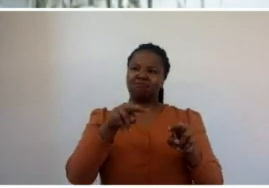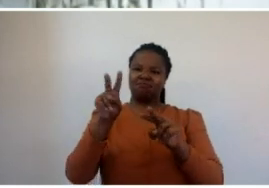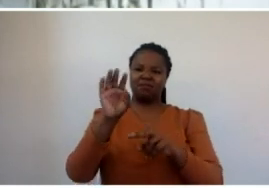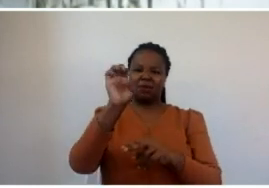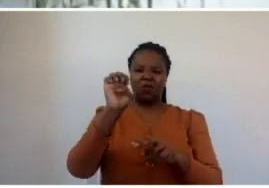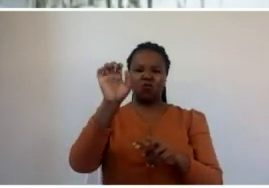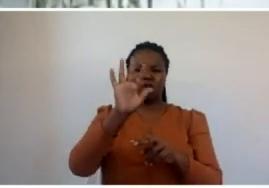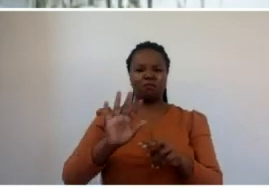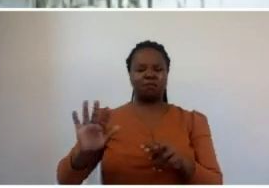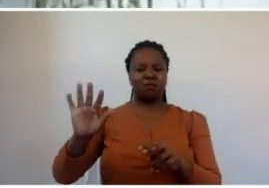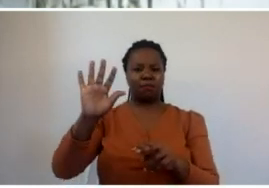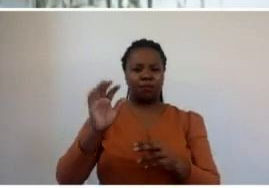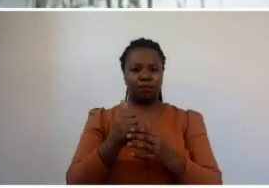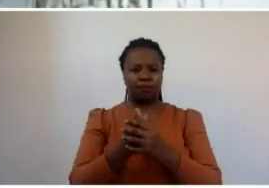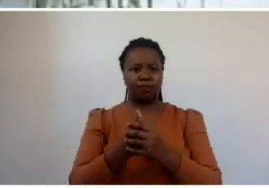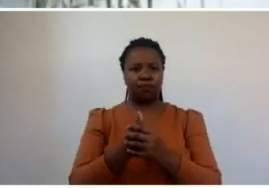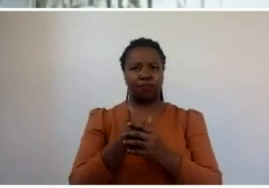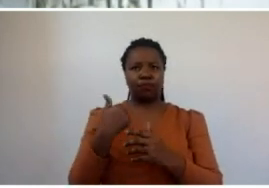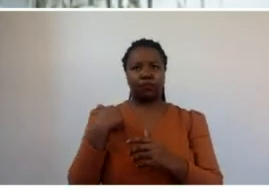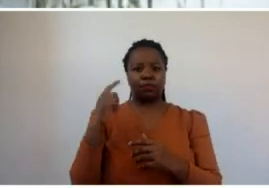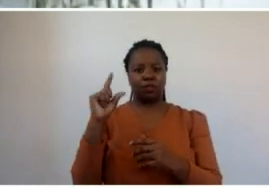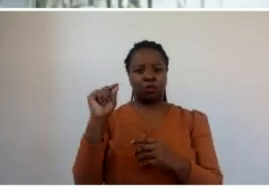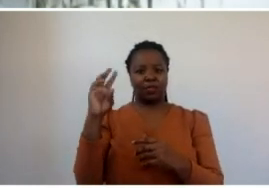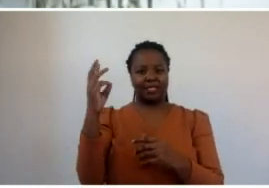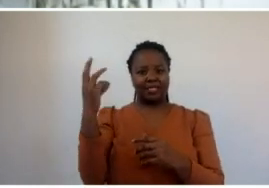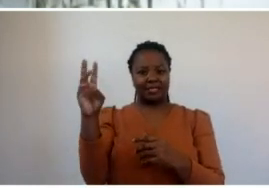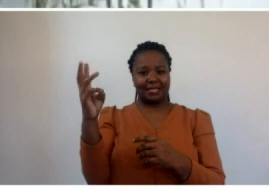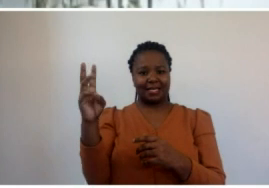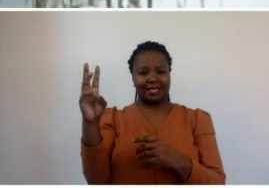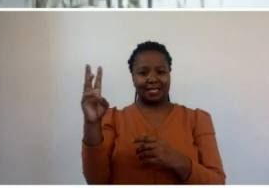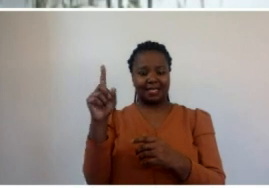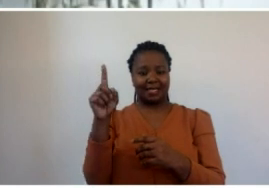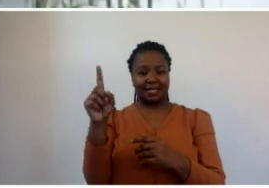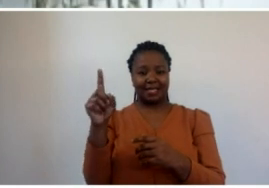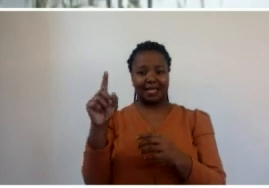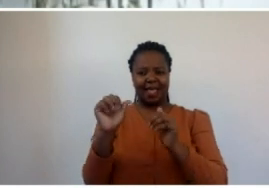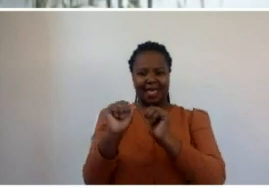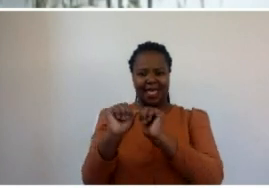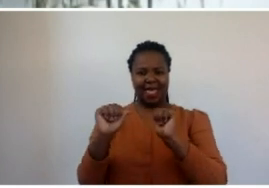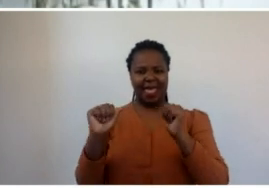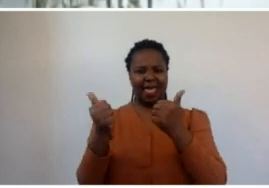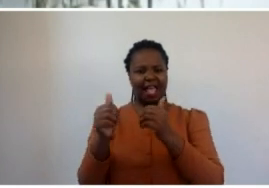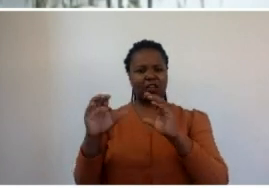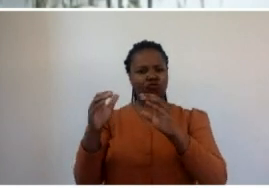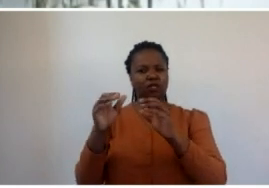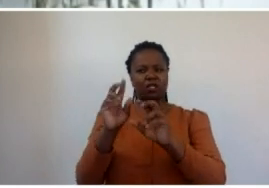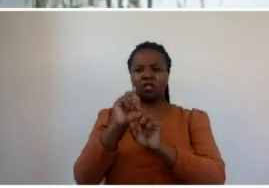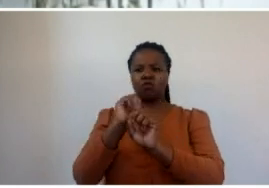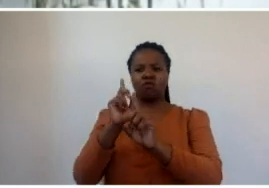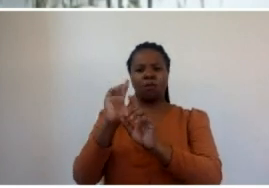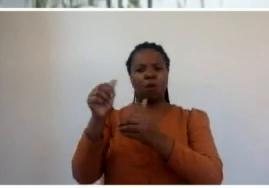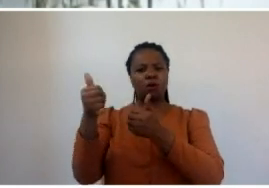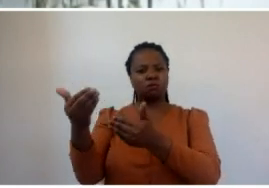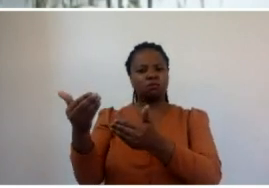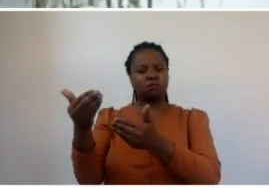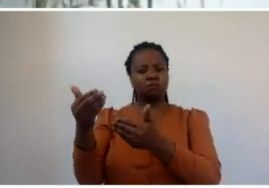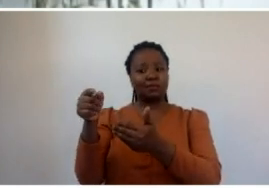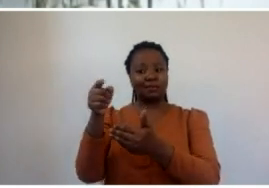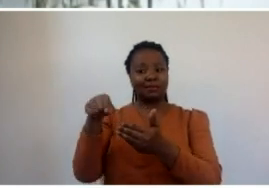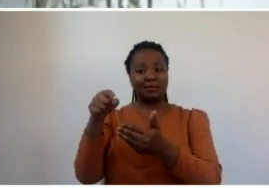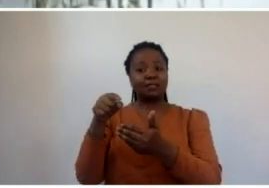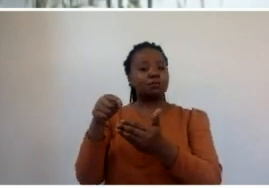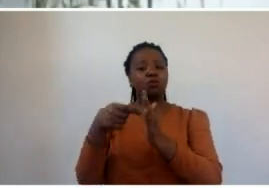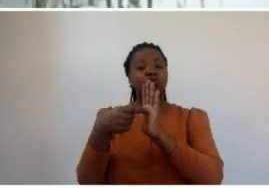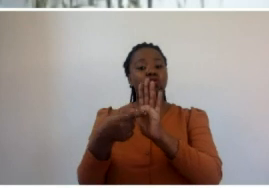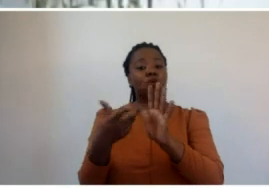the 2016 Fundamental Rights Agency's publicly professionally speaking report revealed that even in Europe,